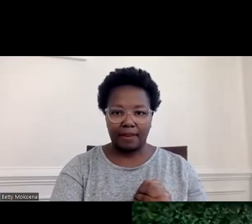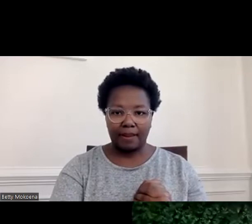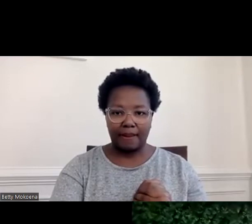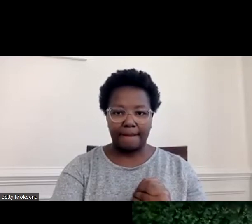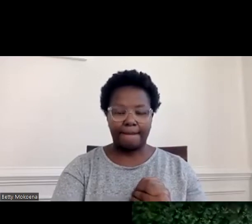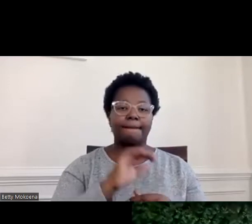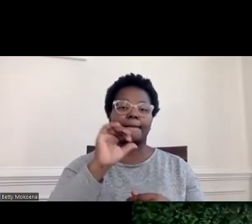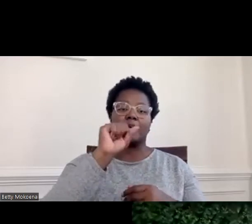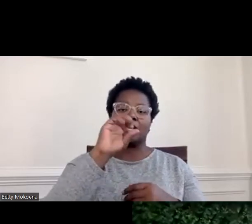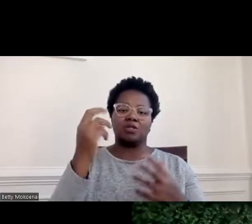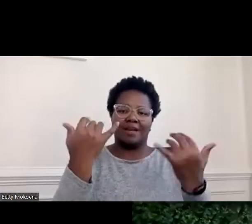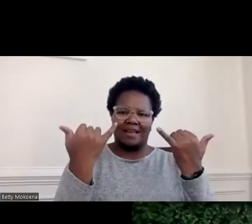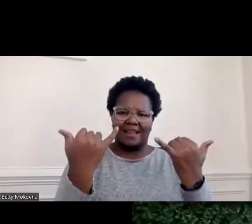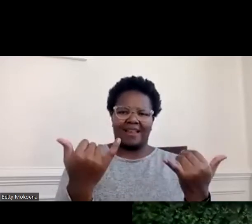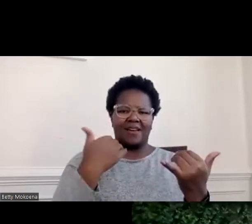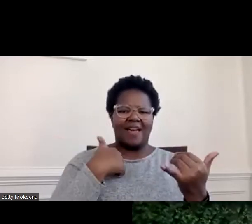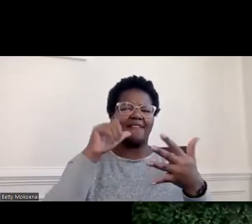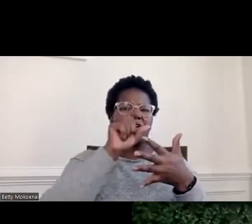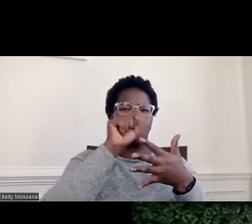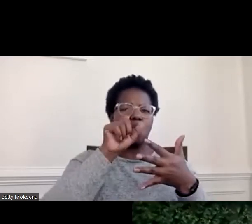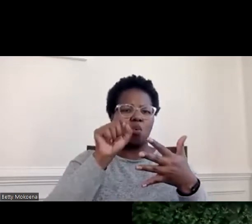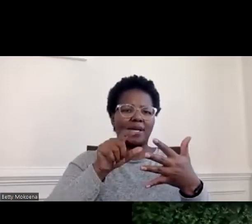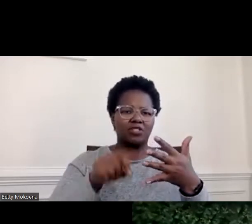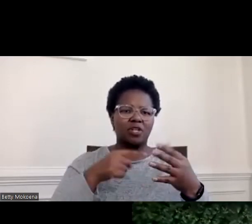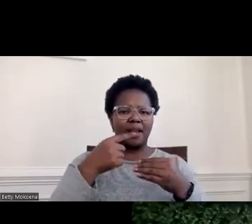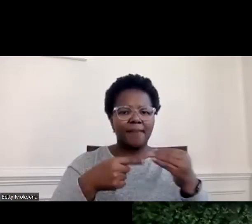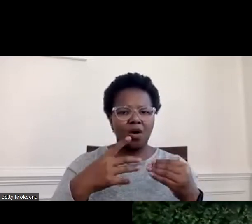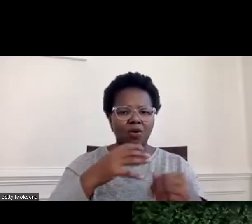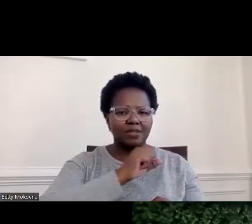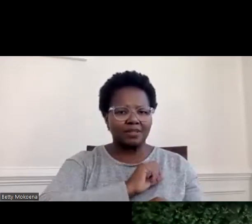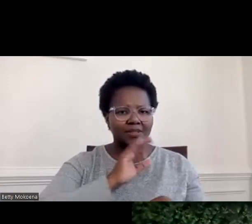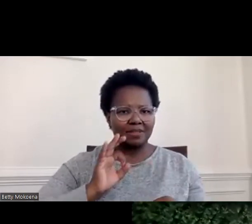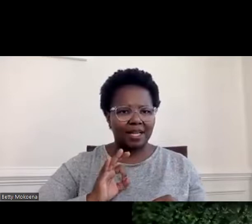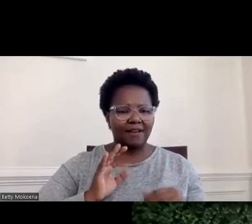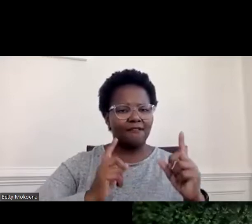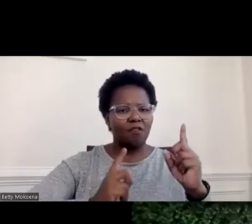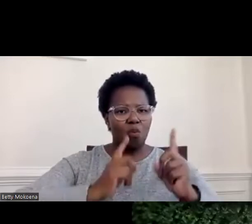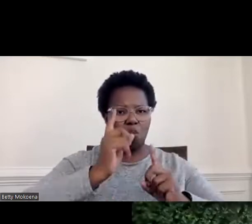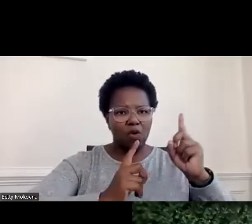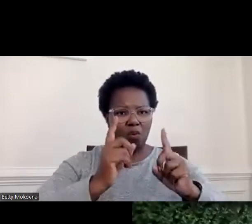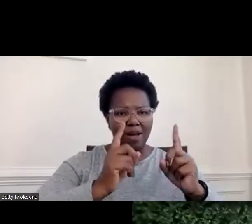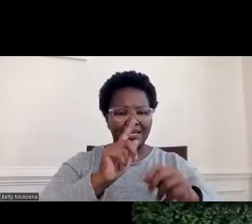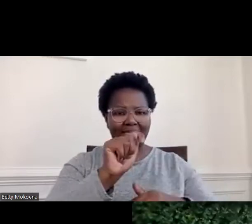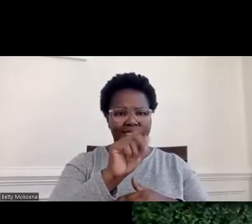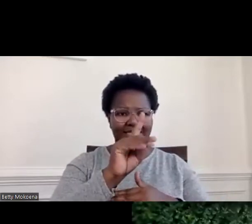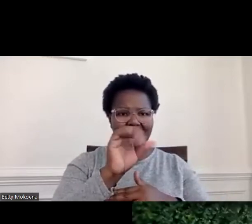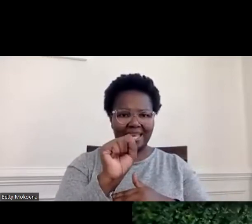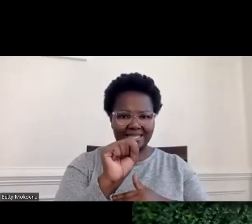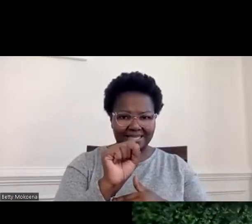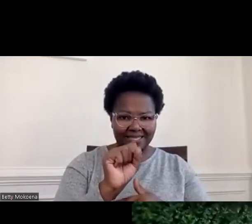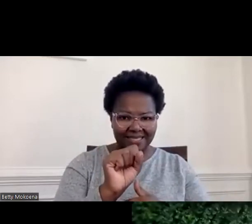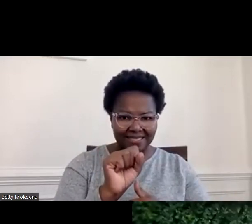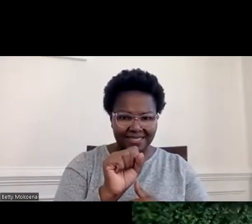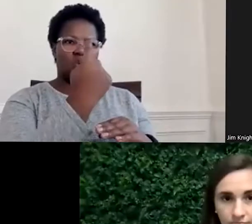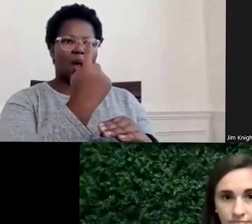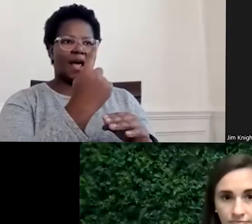There's questions about being able to staff this one-on-one Taylor Day service, and especially under their current